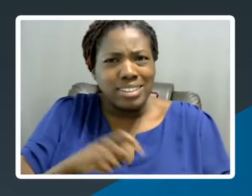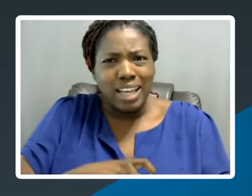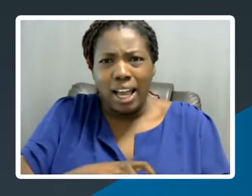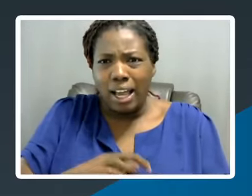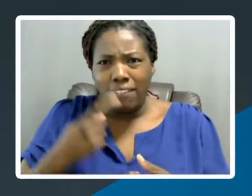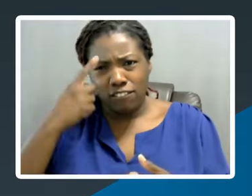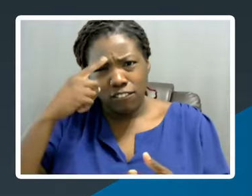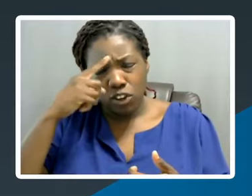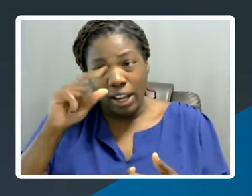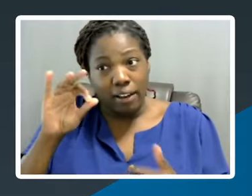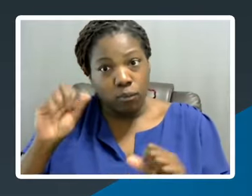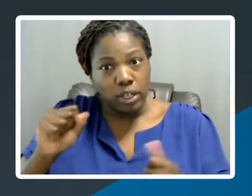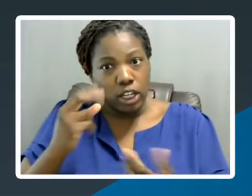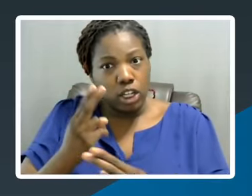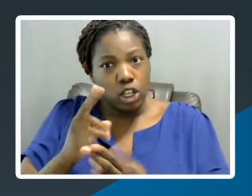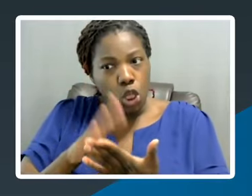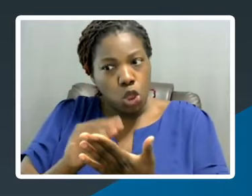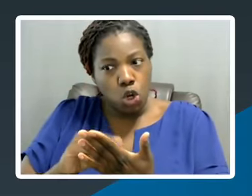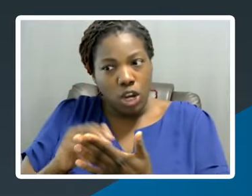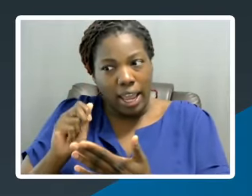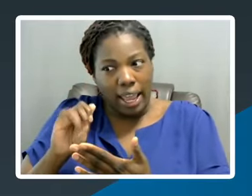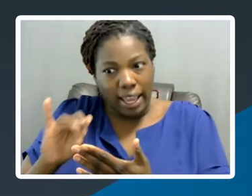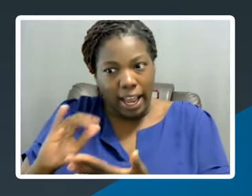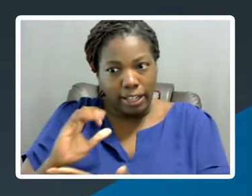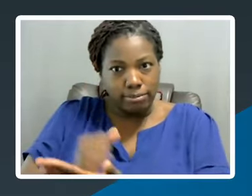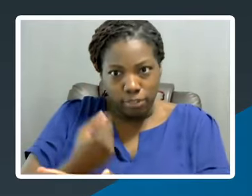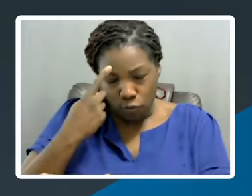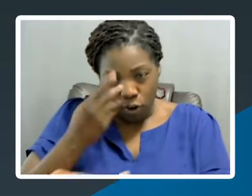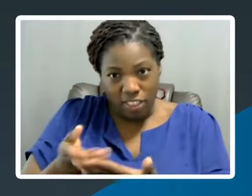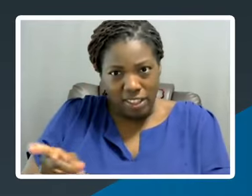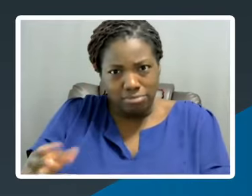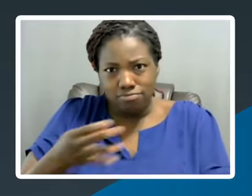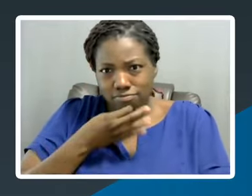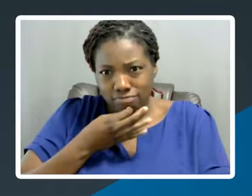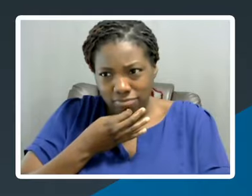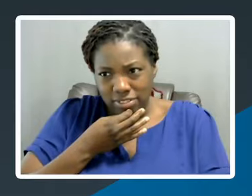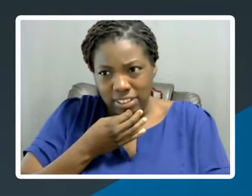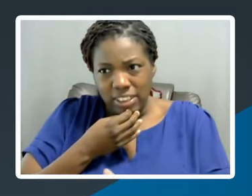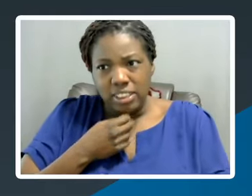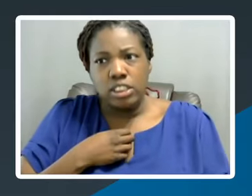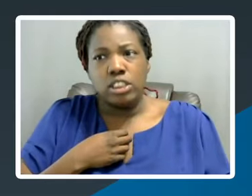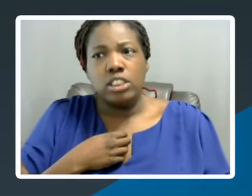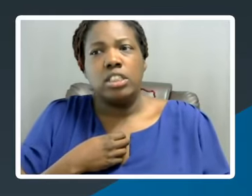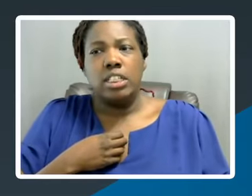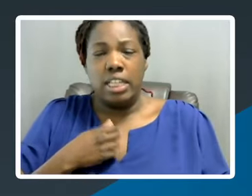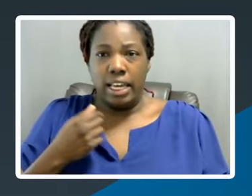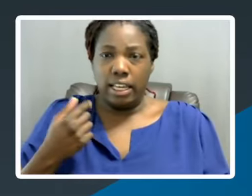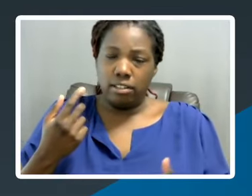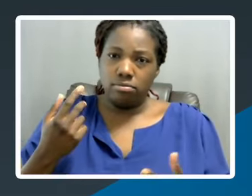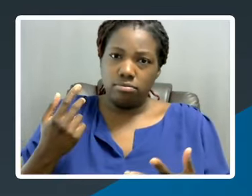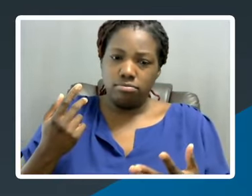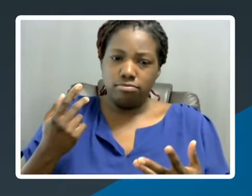learn to use AI for the stuff that it's good at and use us for what we're good at, expertise, judgment, right? But